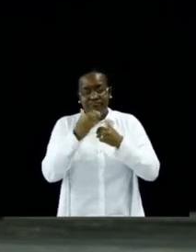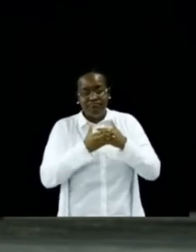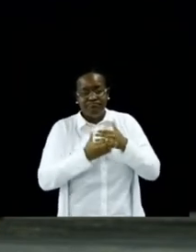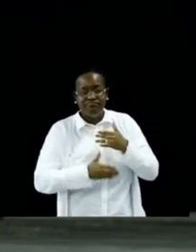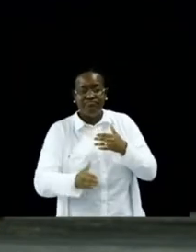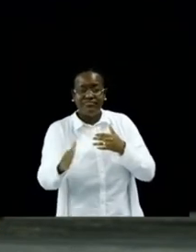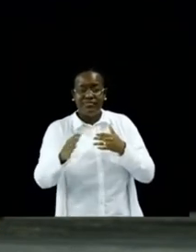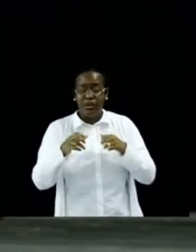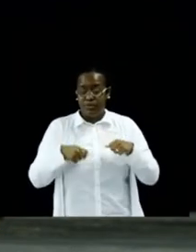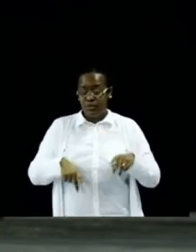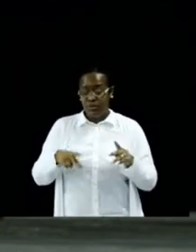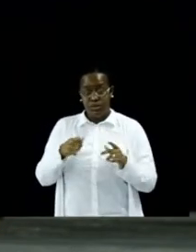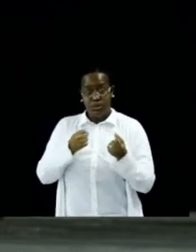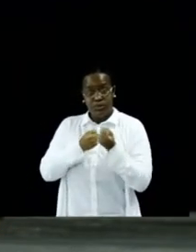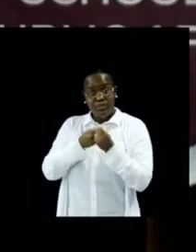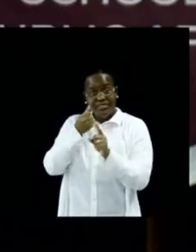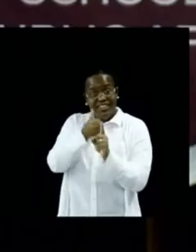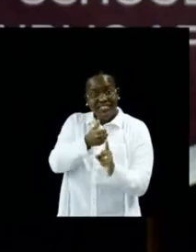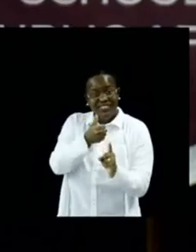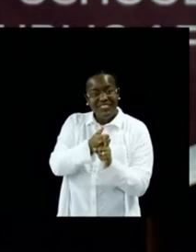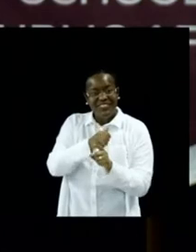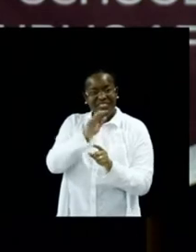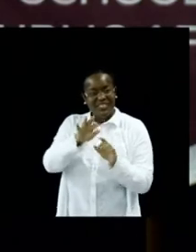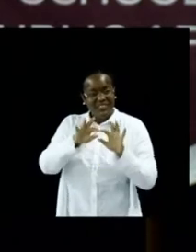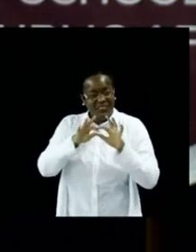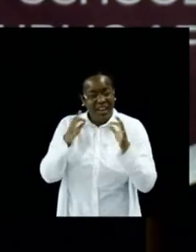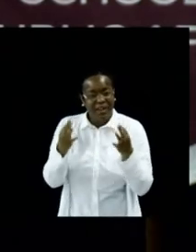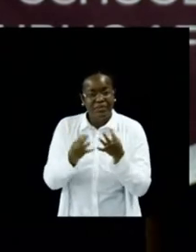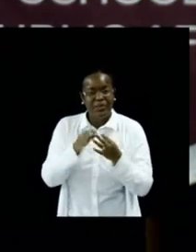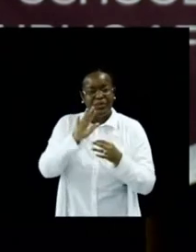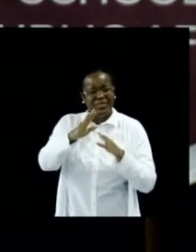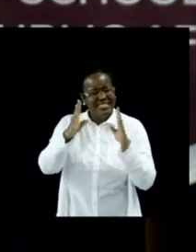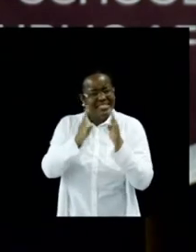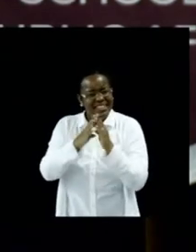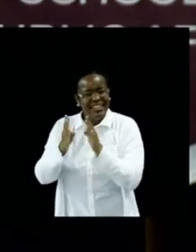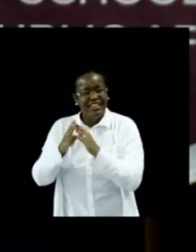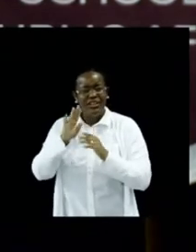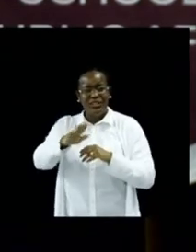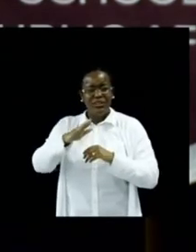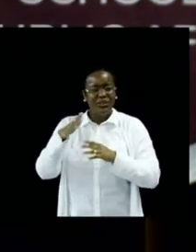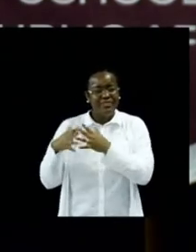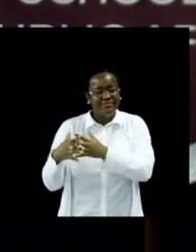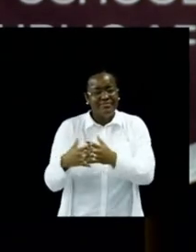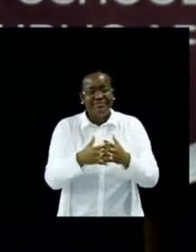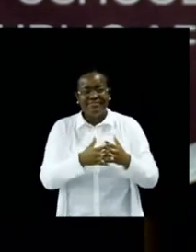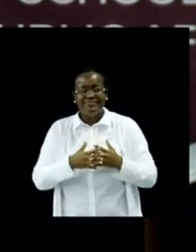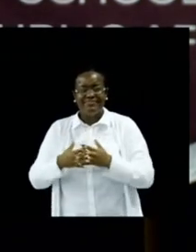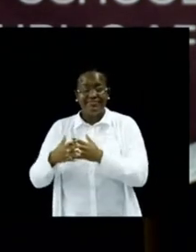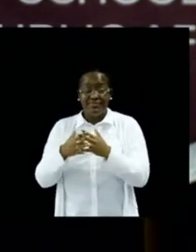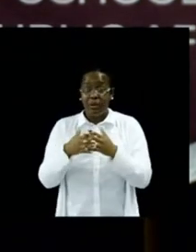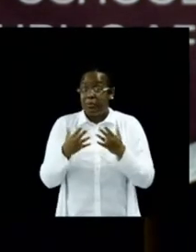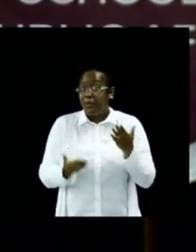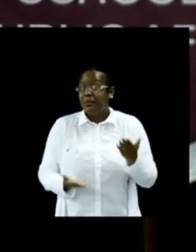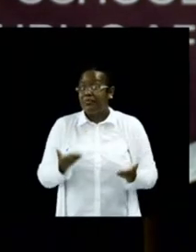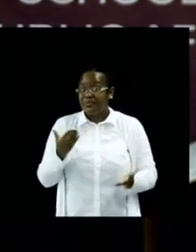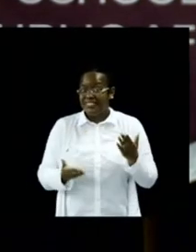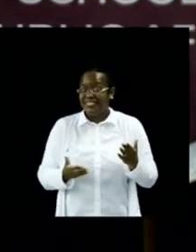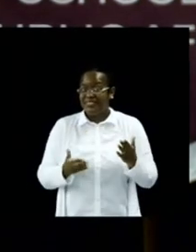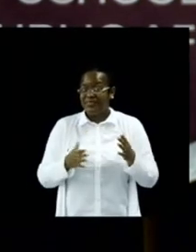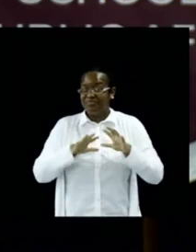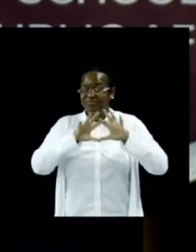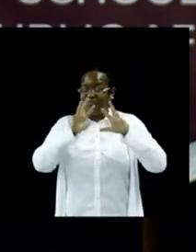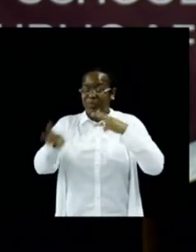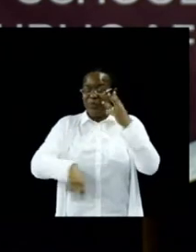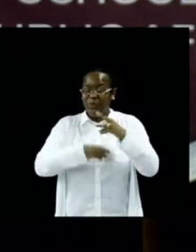to support yourself, your family, your city and nation, and perhaps the global